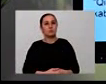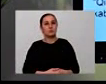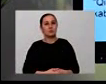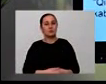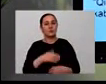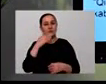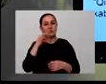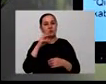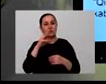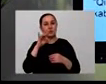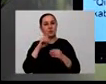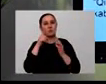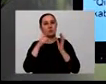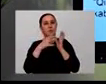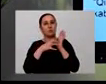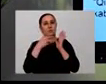Fitrat